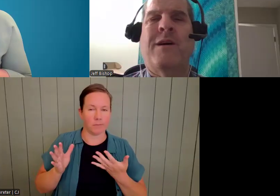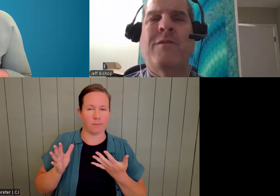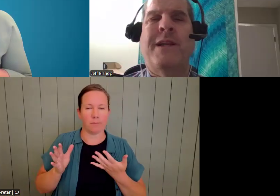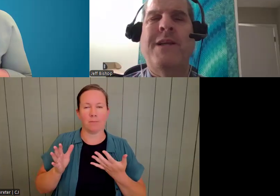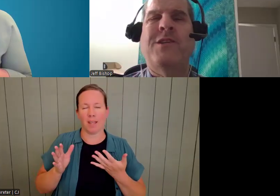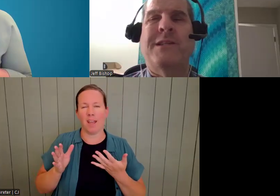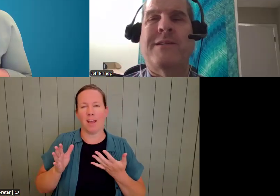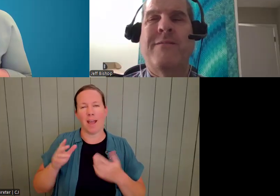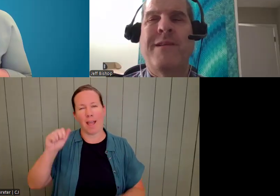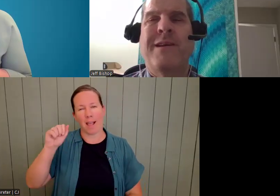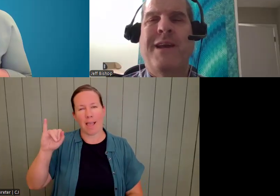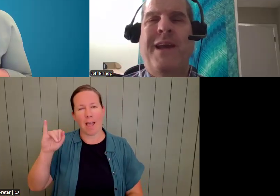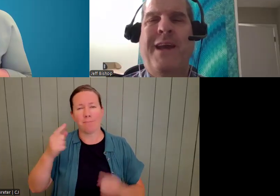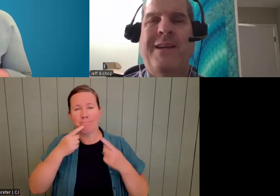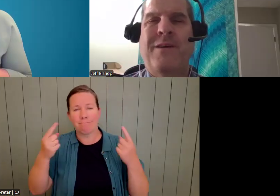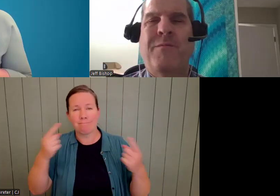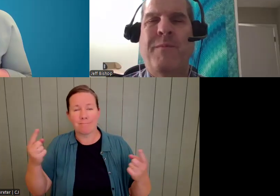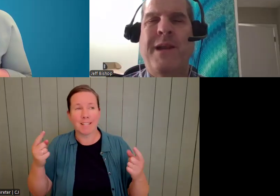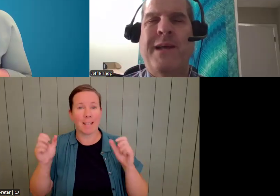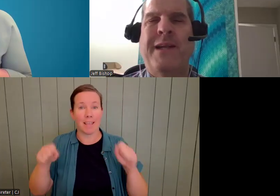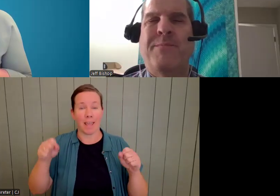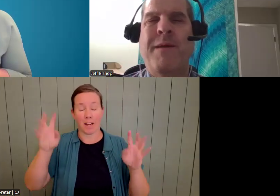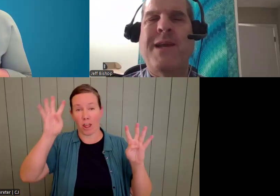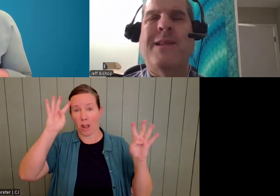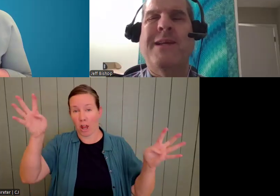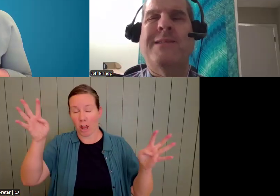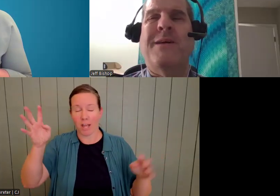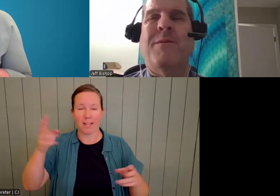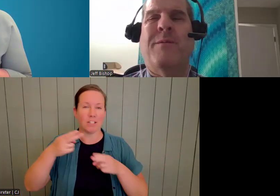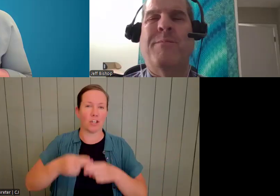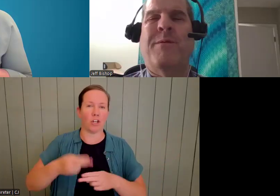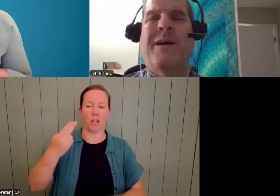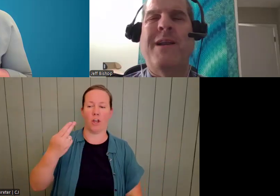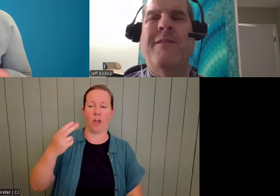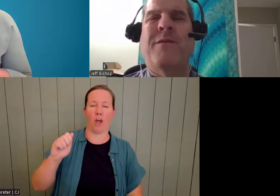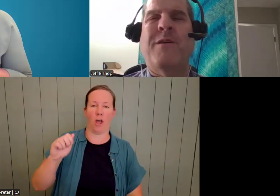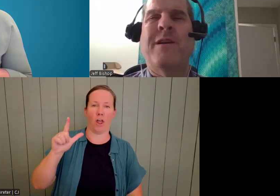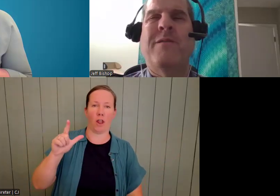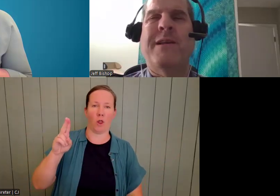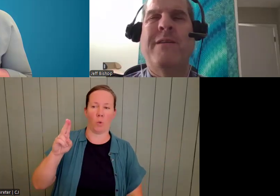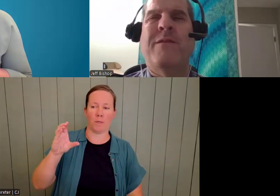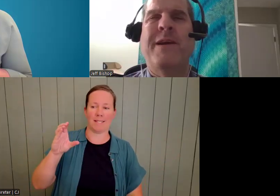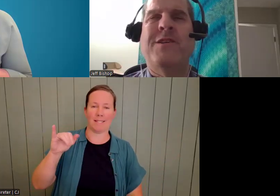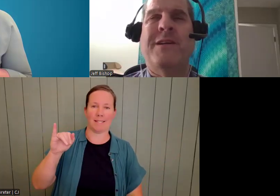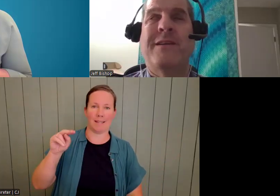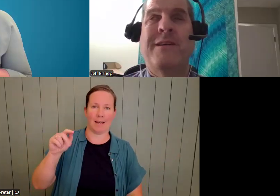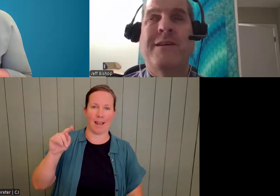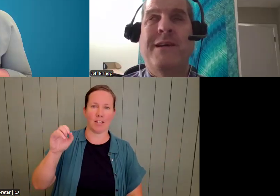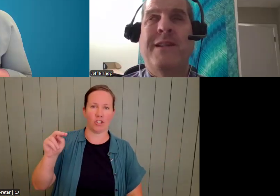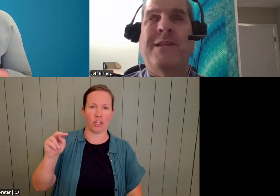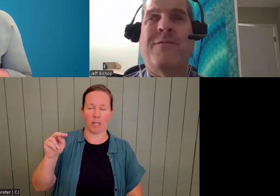called hallucinations, and meaning that it's making things up or providing incorrect